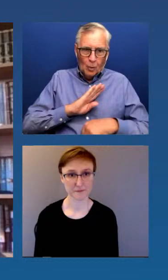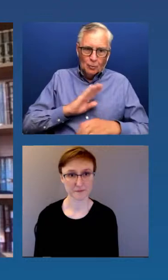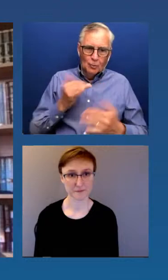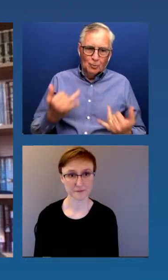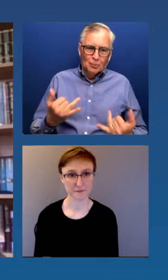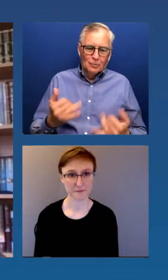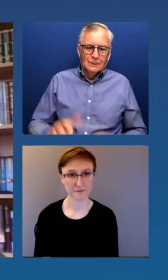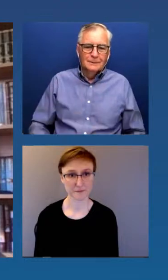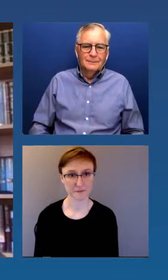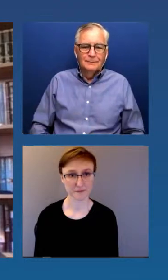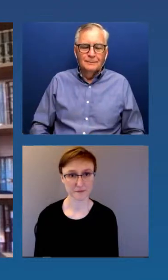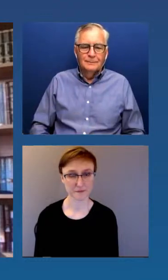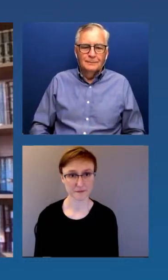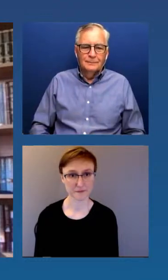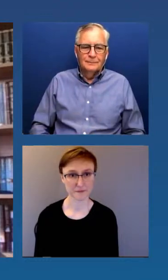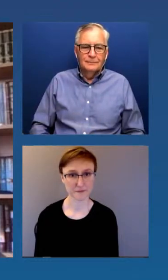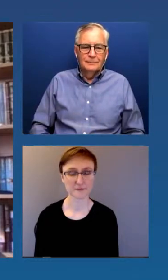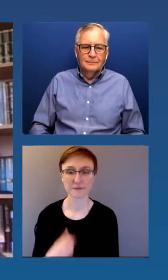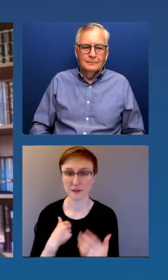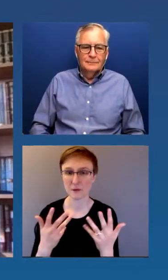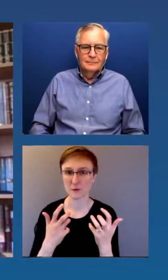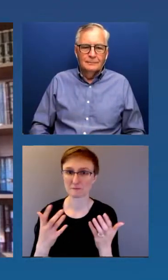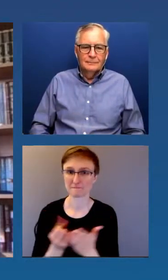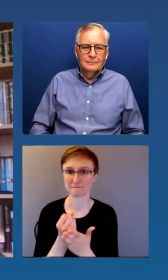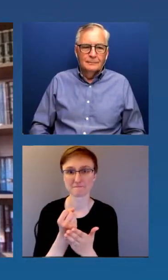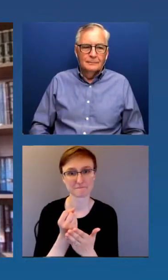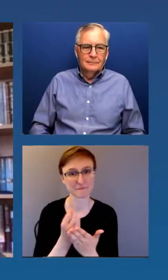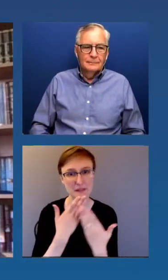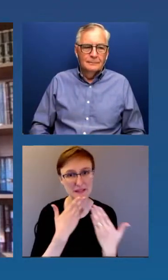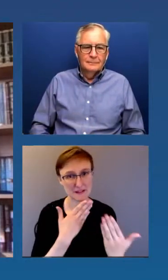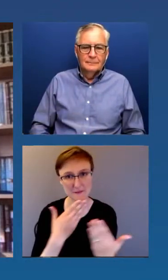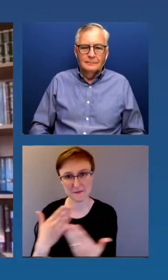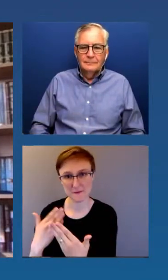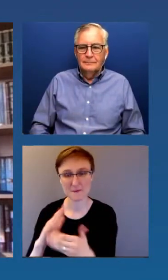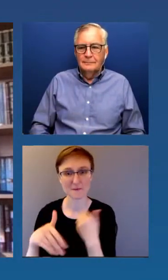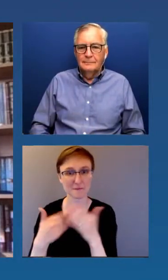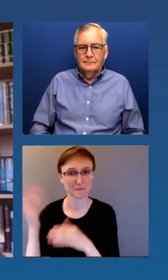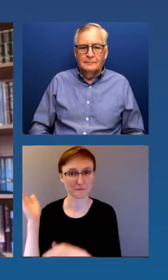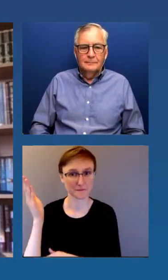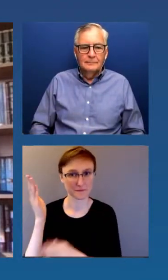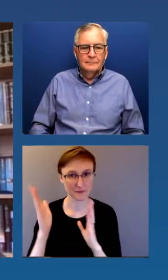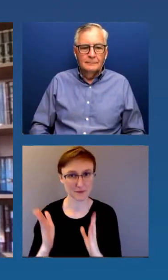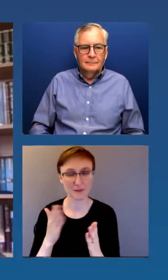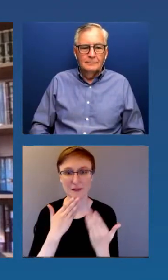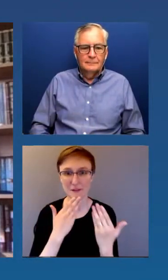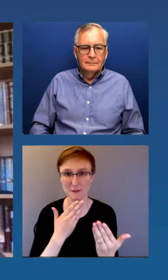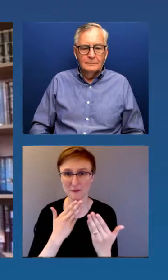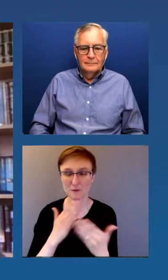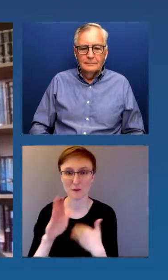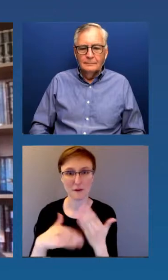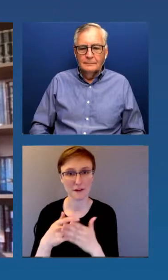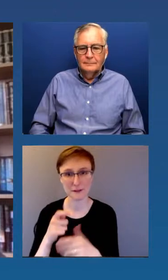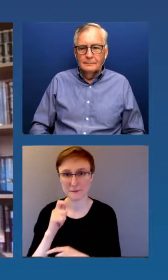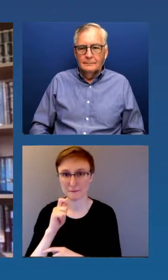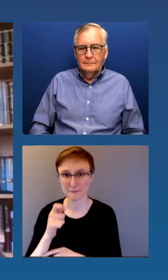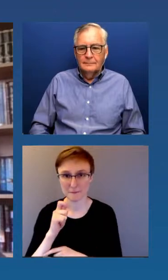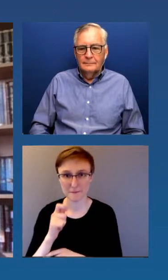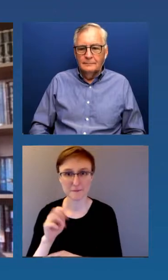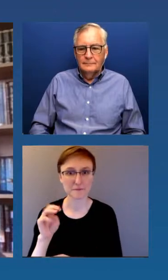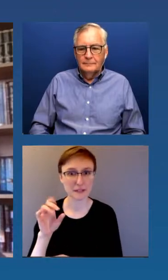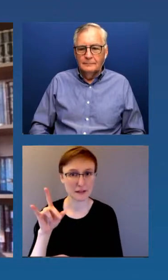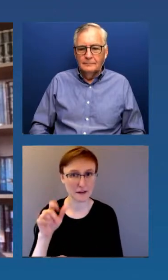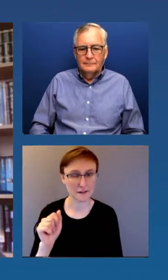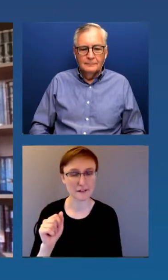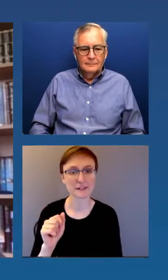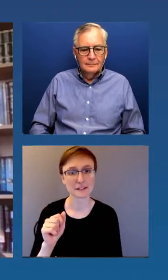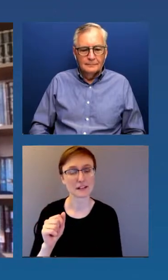take just a quick minute to thank all of our speakers, all of our media. It takes a community